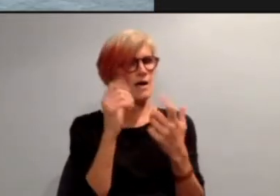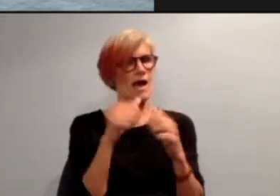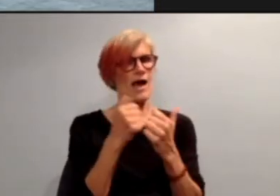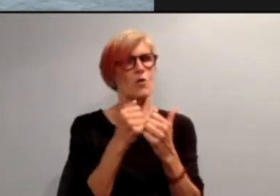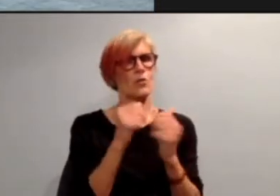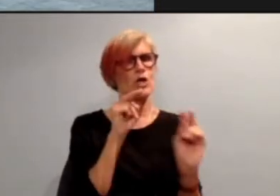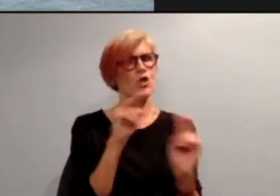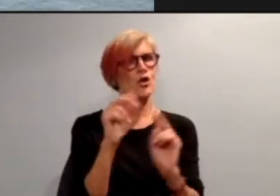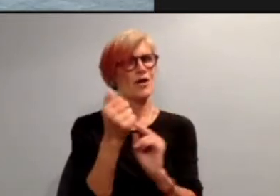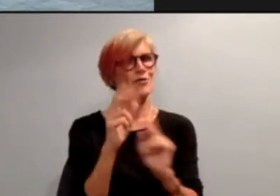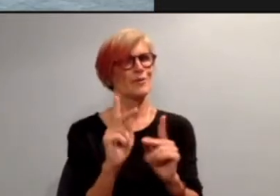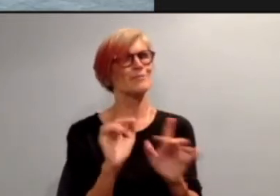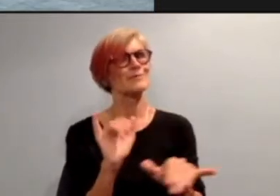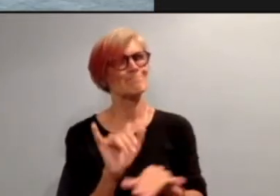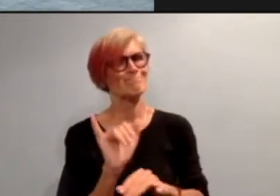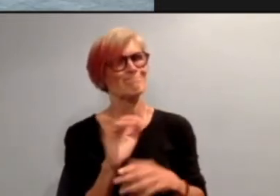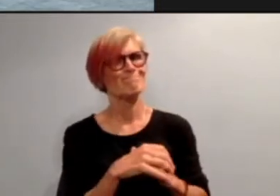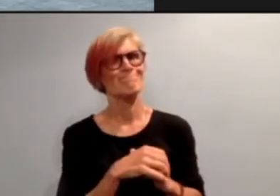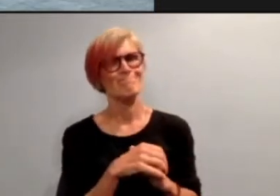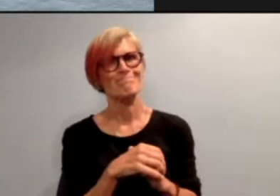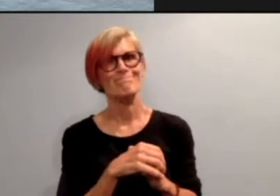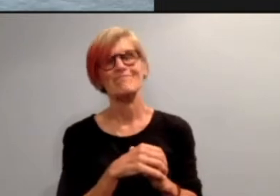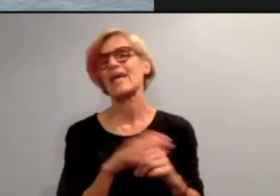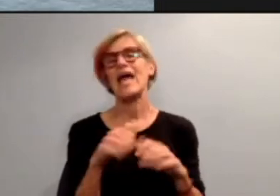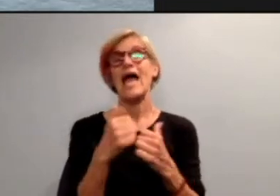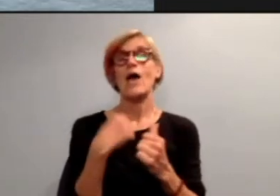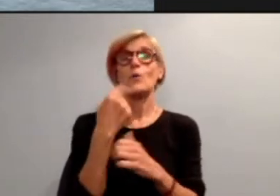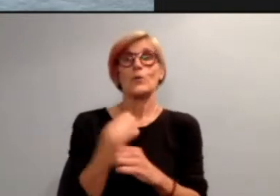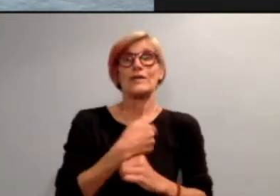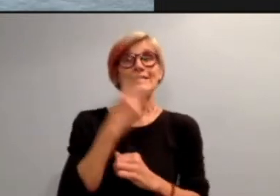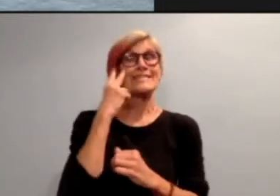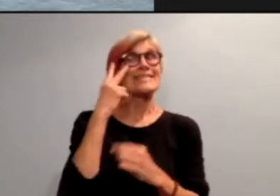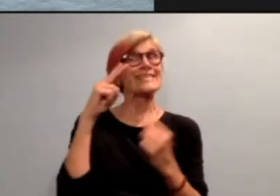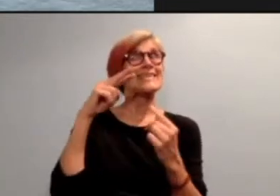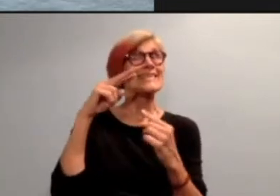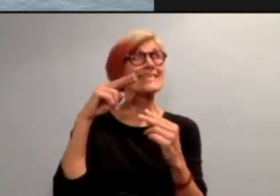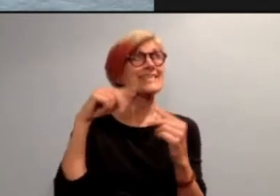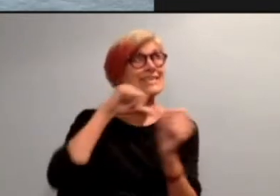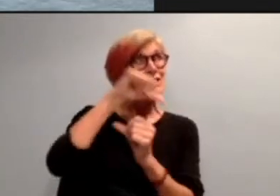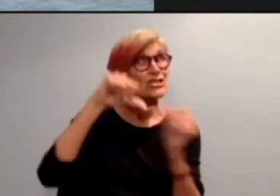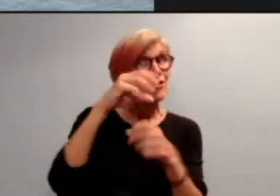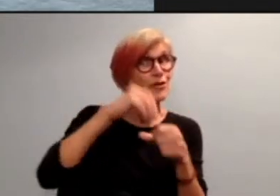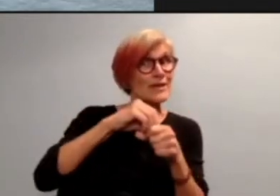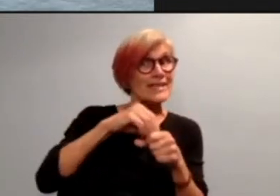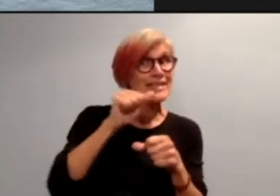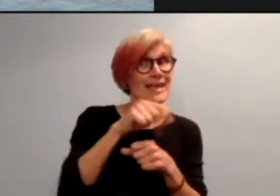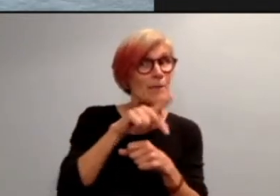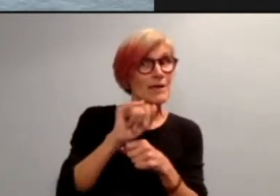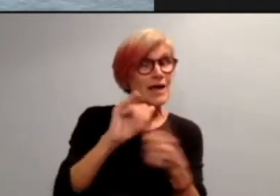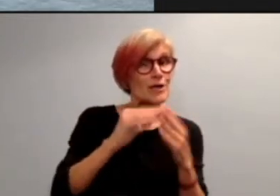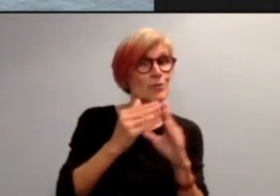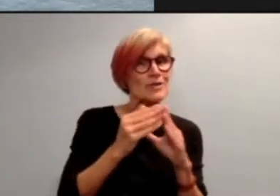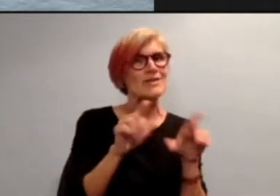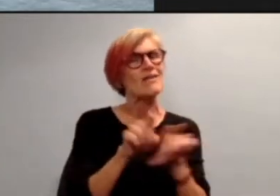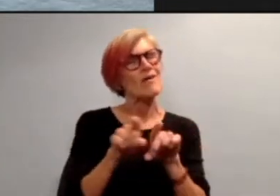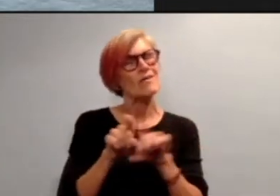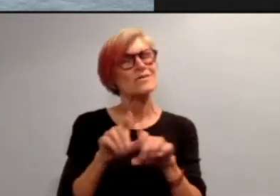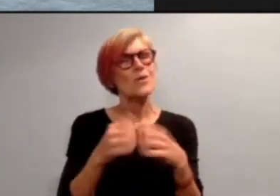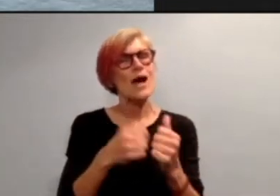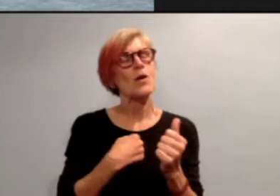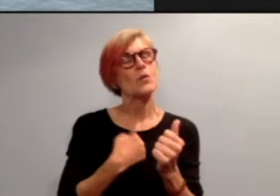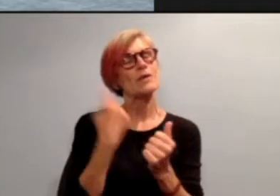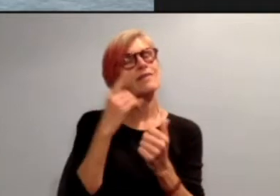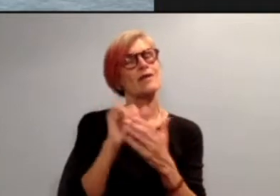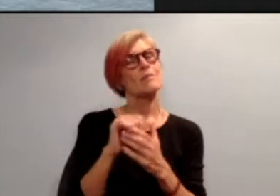Yes, beginning with how we view and see each other within the AAPI community, but more importantly, how we regard those outside our